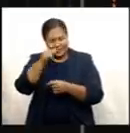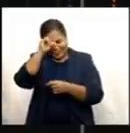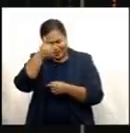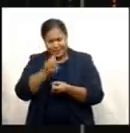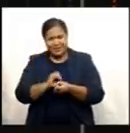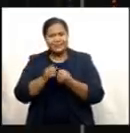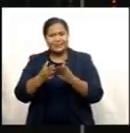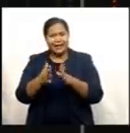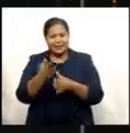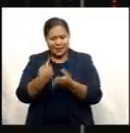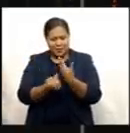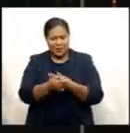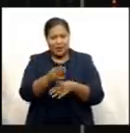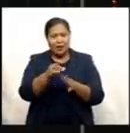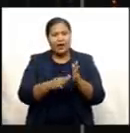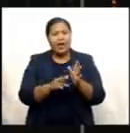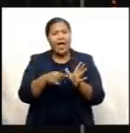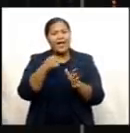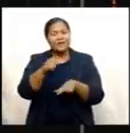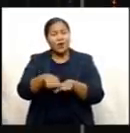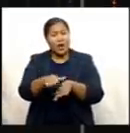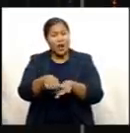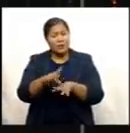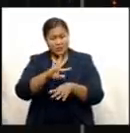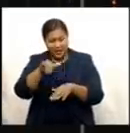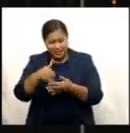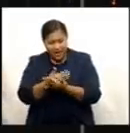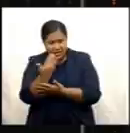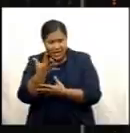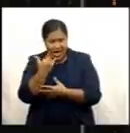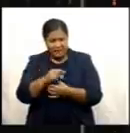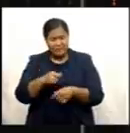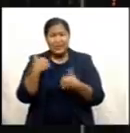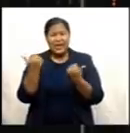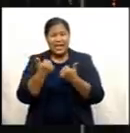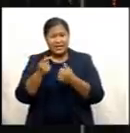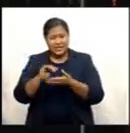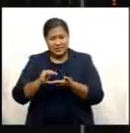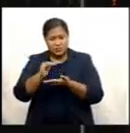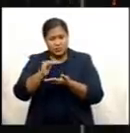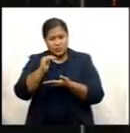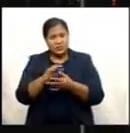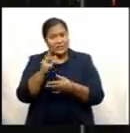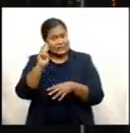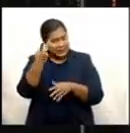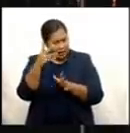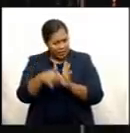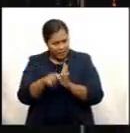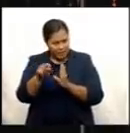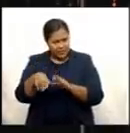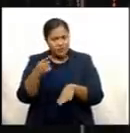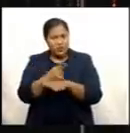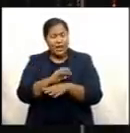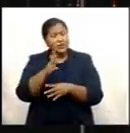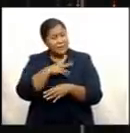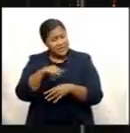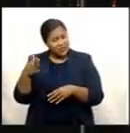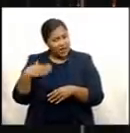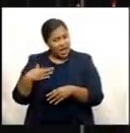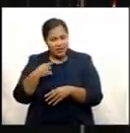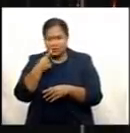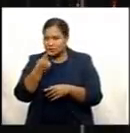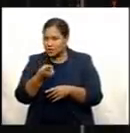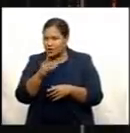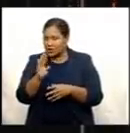in mid-April, with the daily number of cases hitting triple digits for the second time this week. The Ministry of Health stresses this was